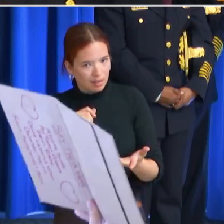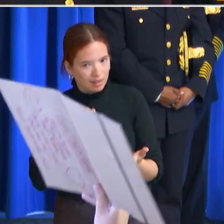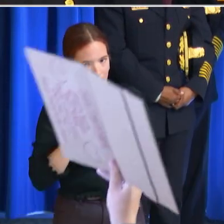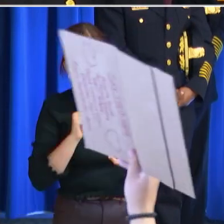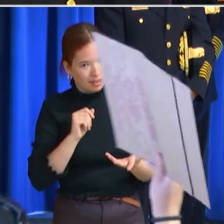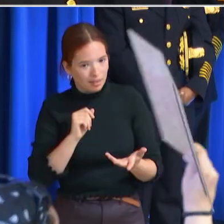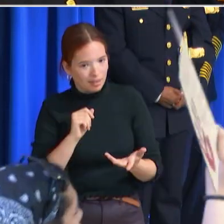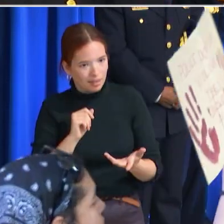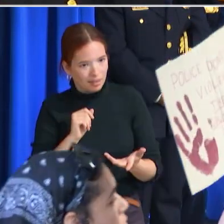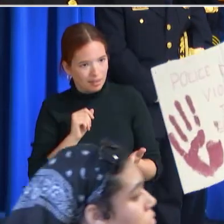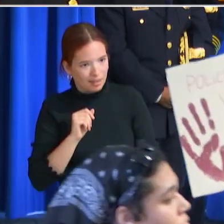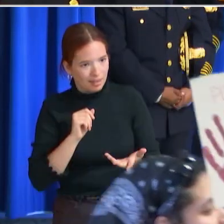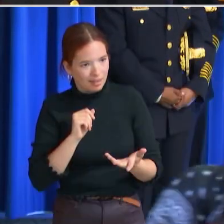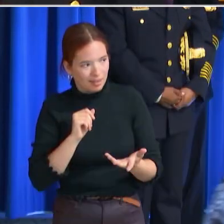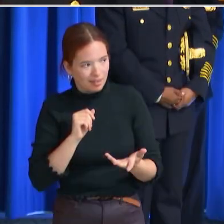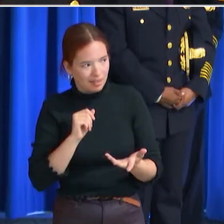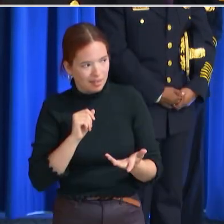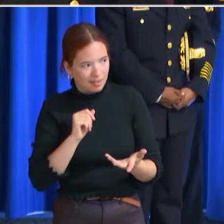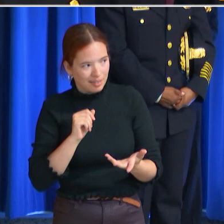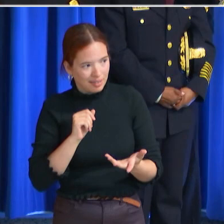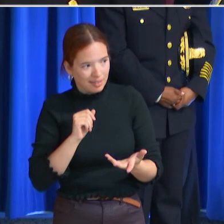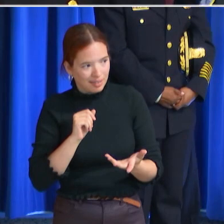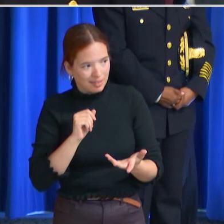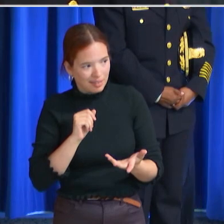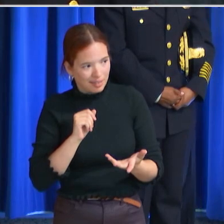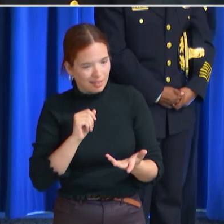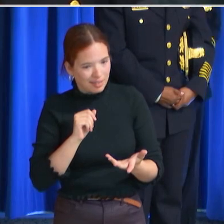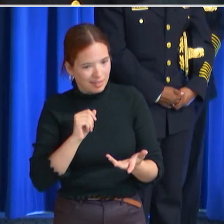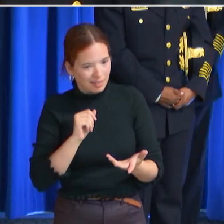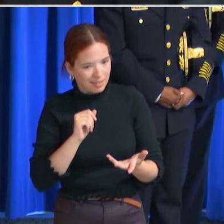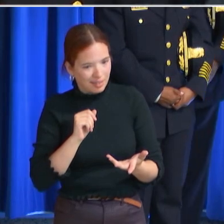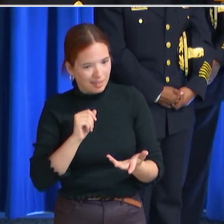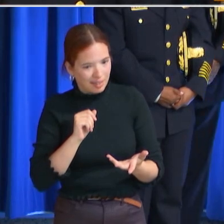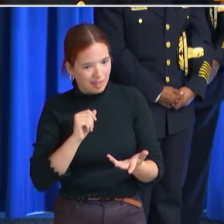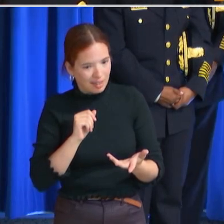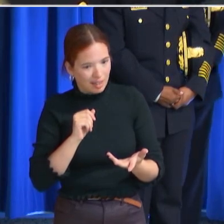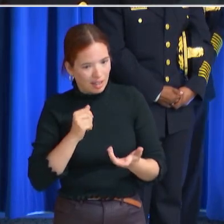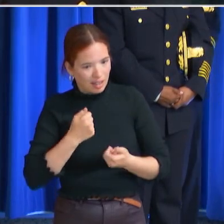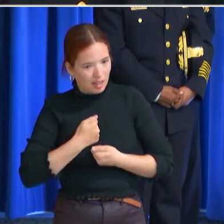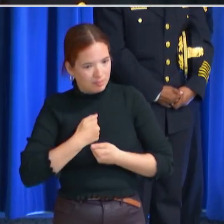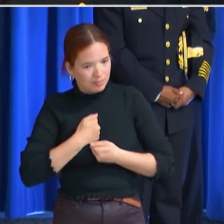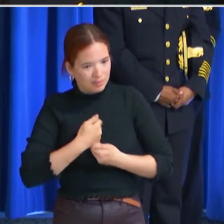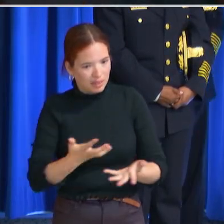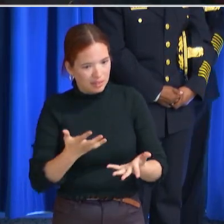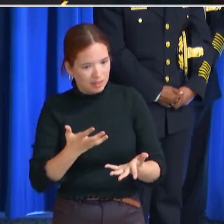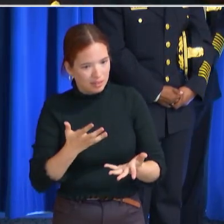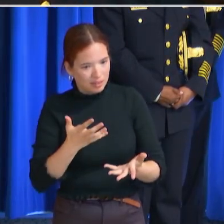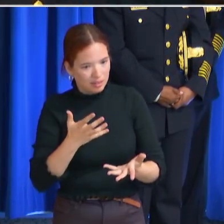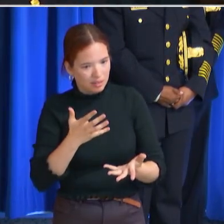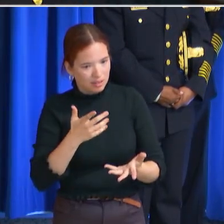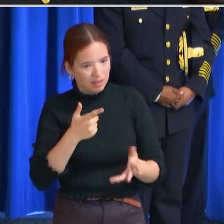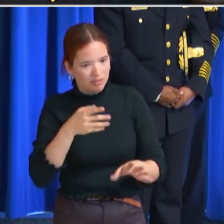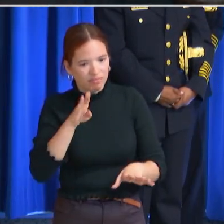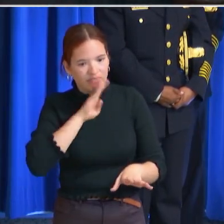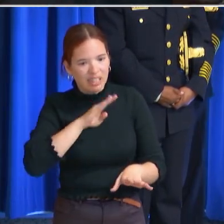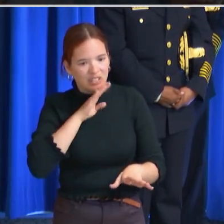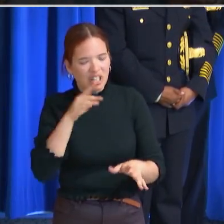water. Thank you. I'm tired of this. They're all lying. It's all lies. It's